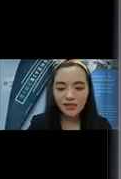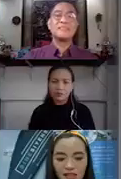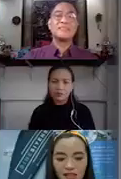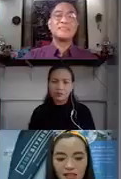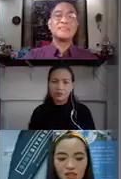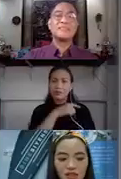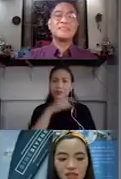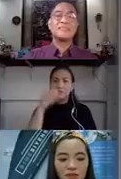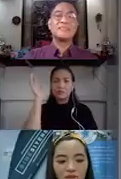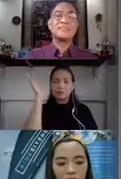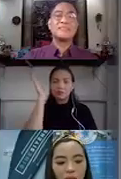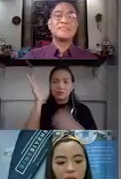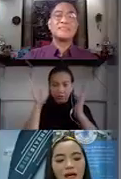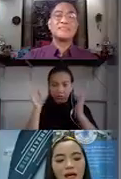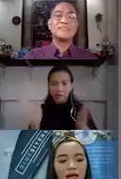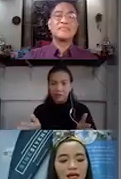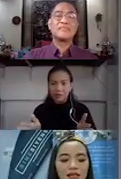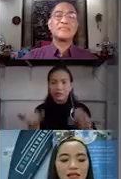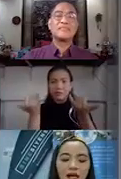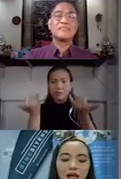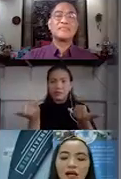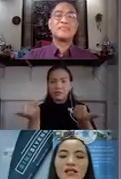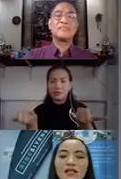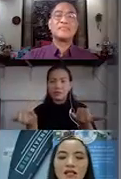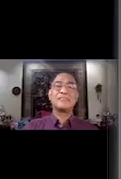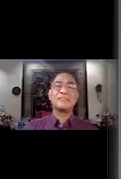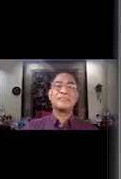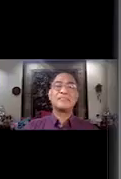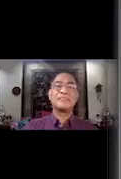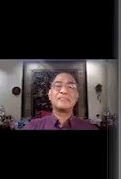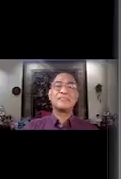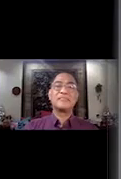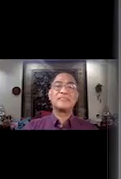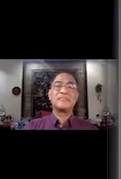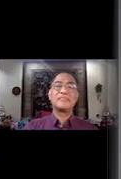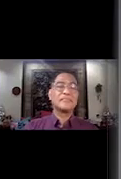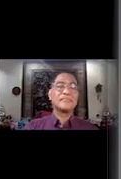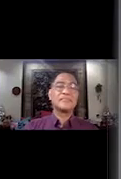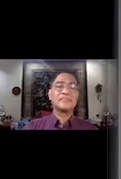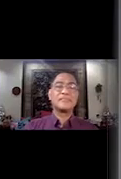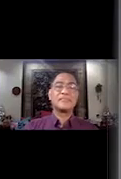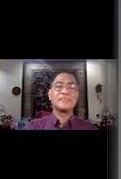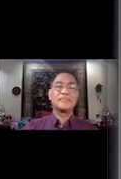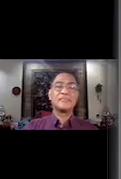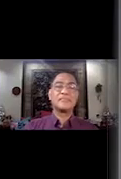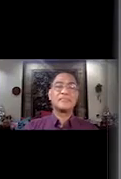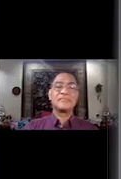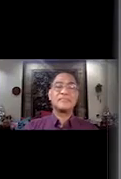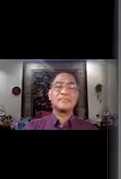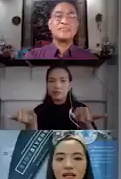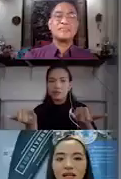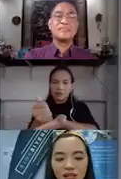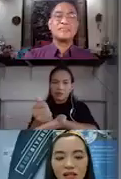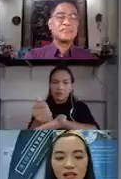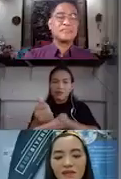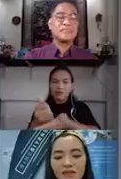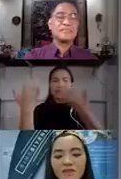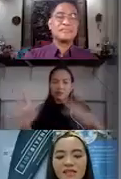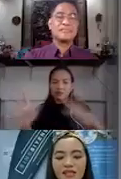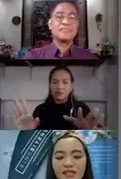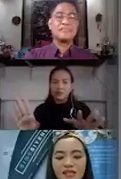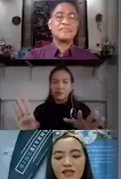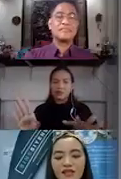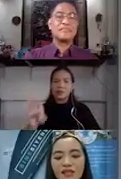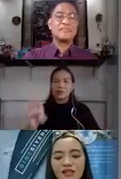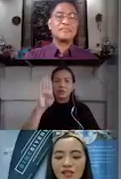today's session is a consistent academic awardee. She finished her Bachelor and Master